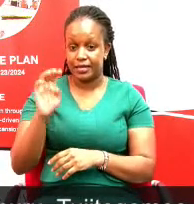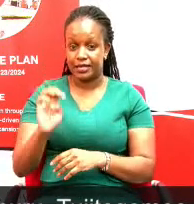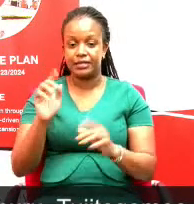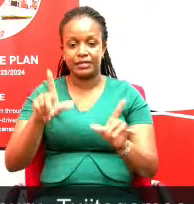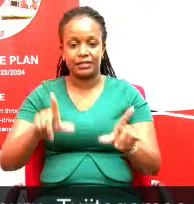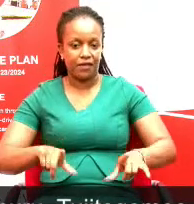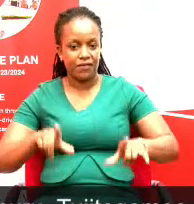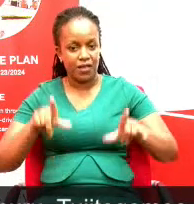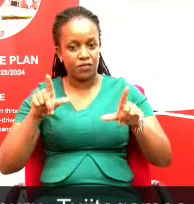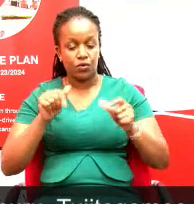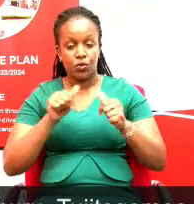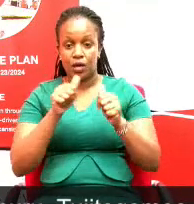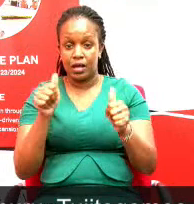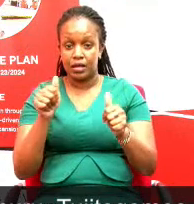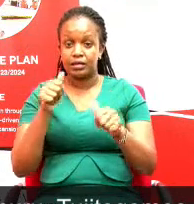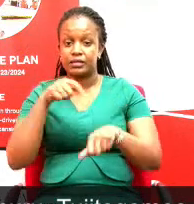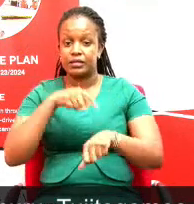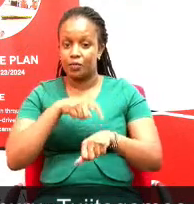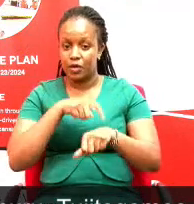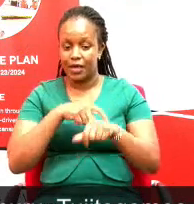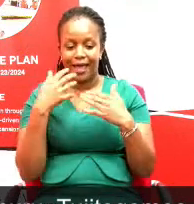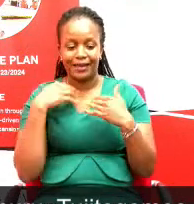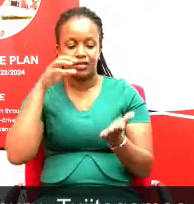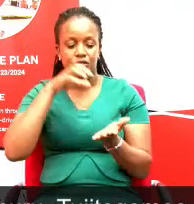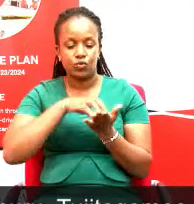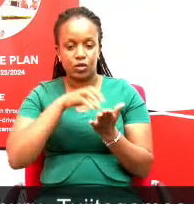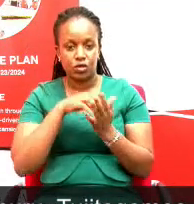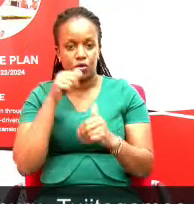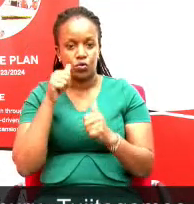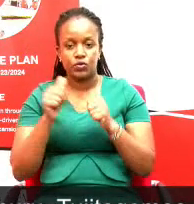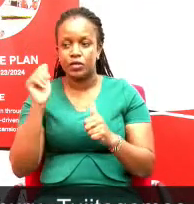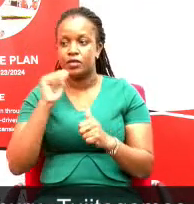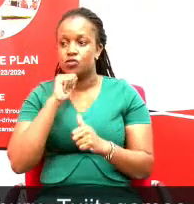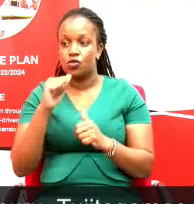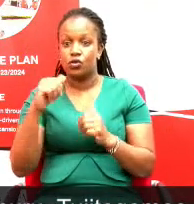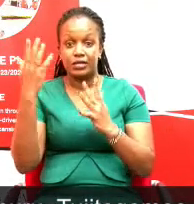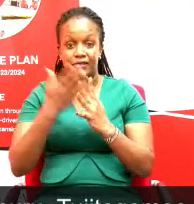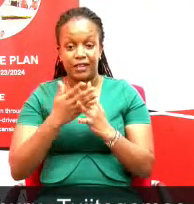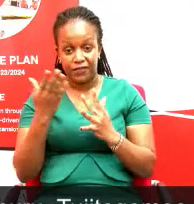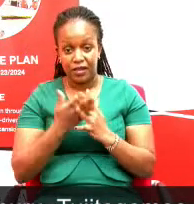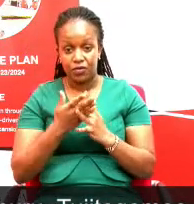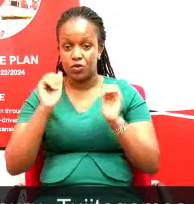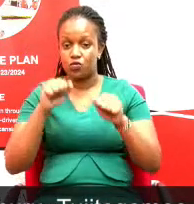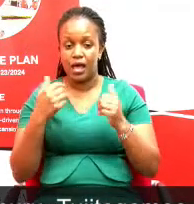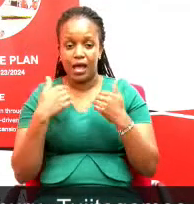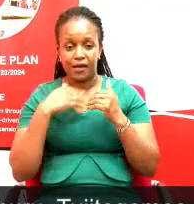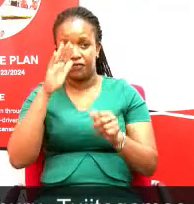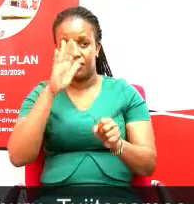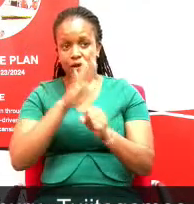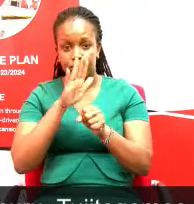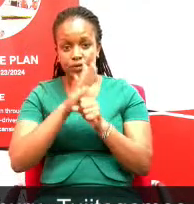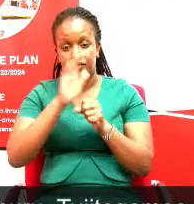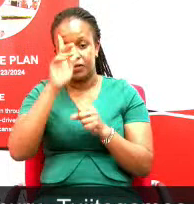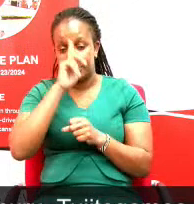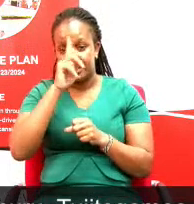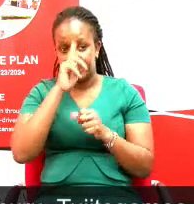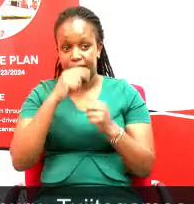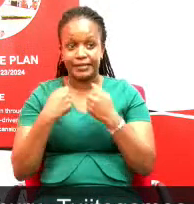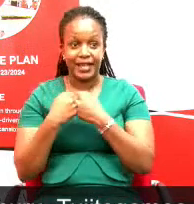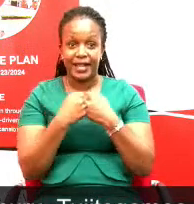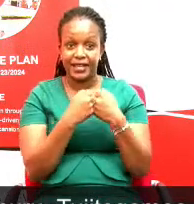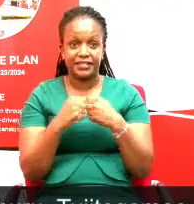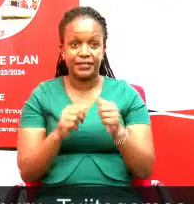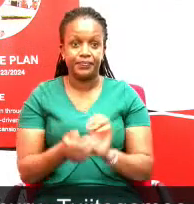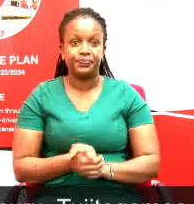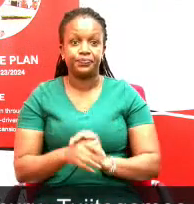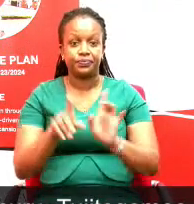survived, while in a situation, if we did not intervene, they will have had very serious challenge. Of course, you're also aware that the